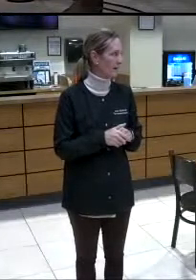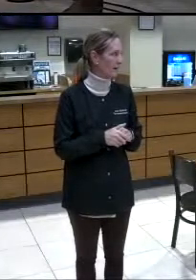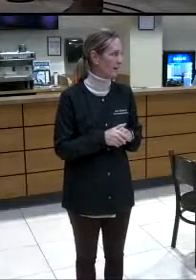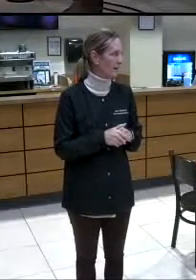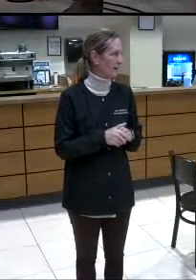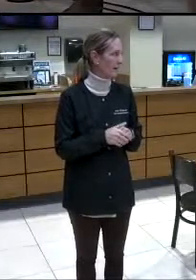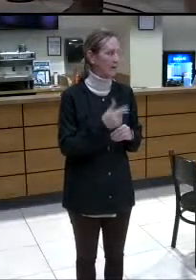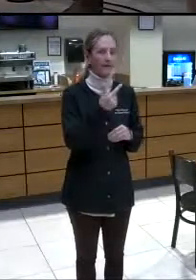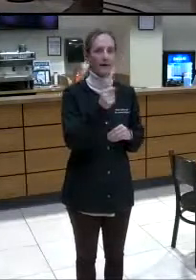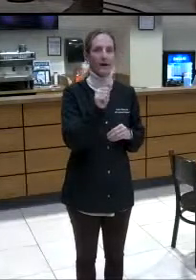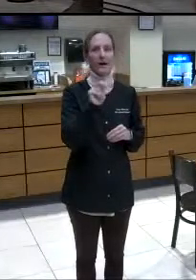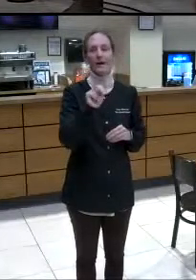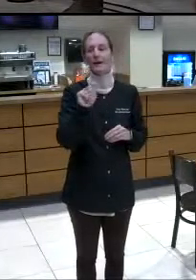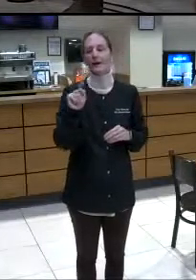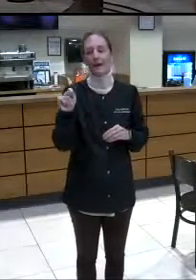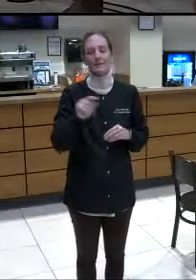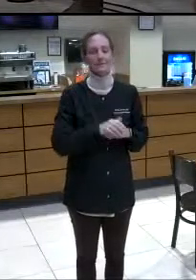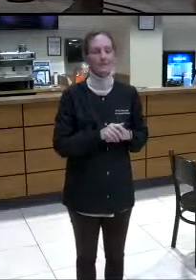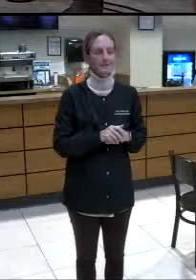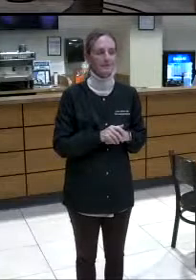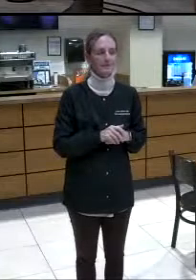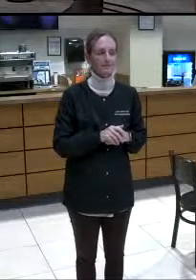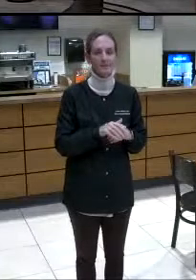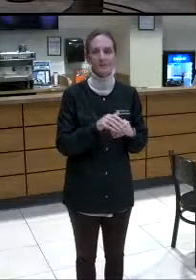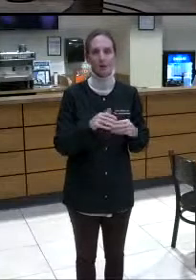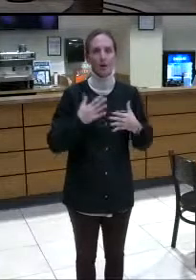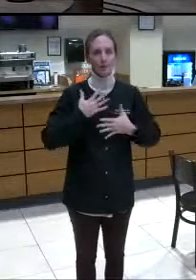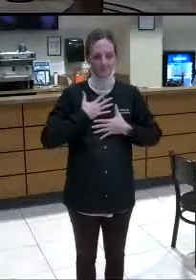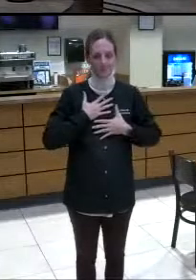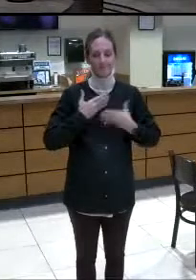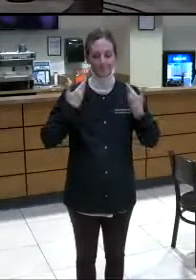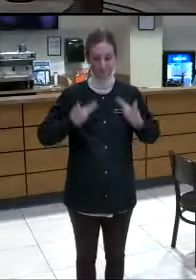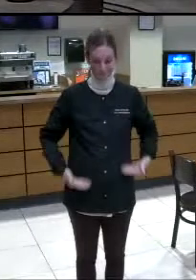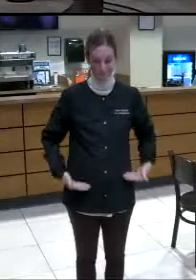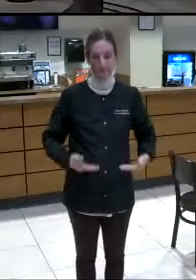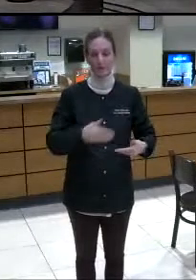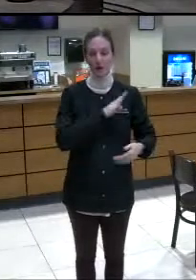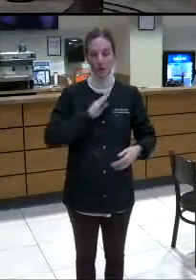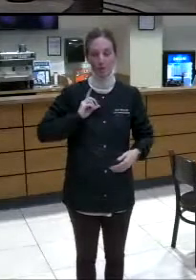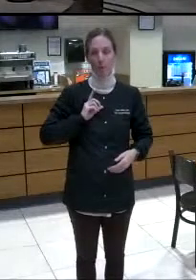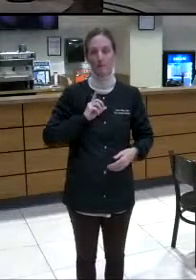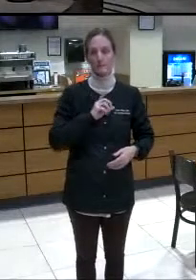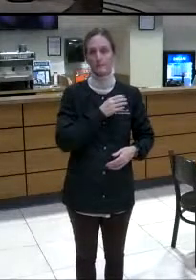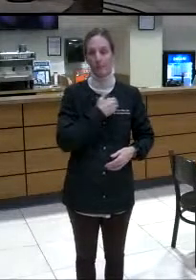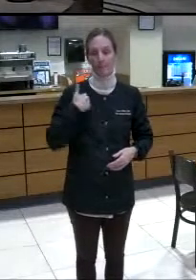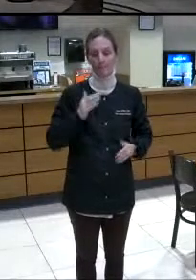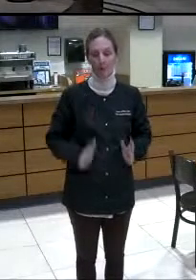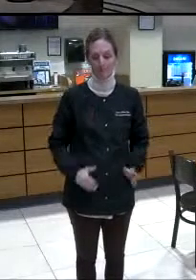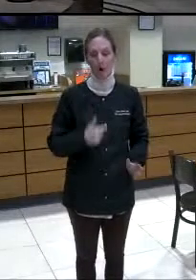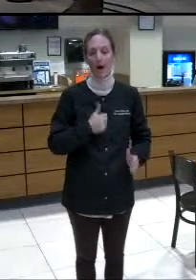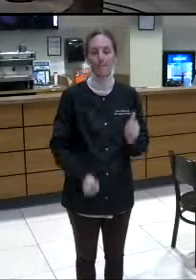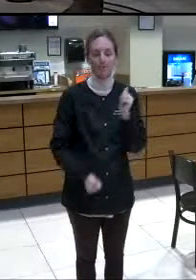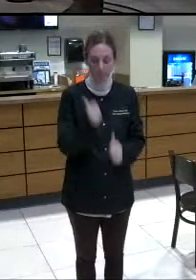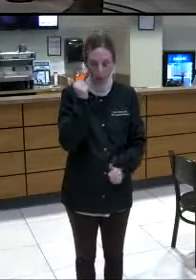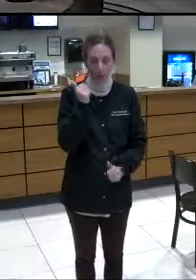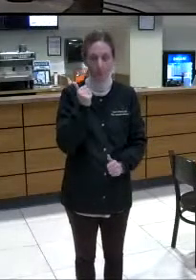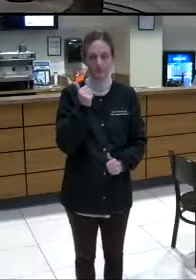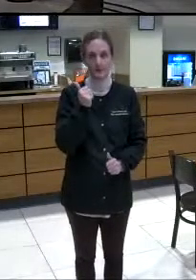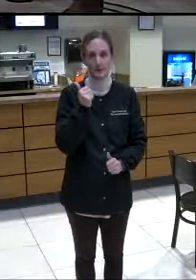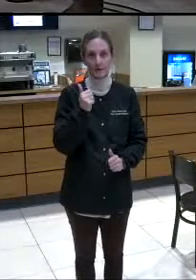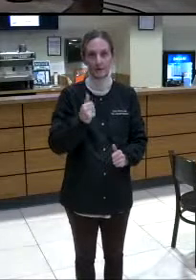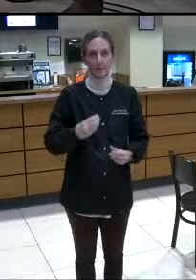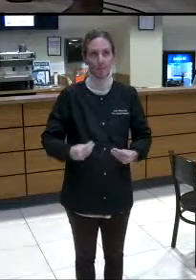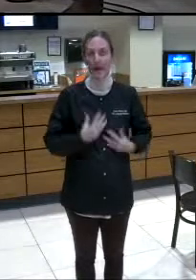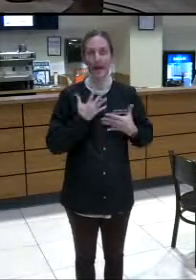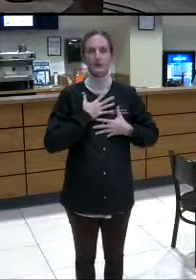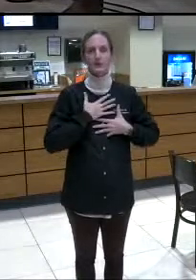One sentence. Okay, I am, as a board member, I am most passionate about discipline and